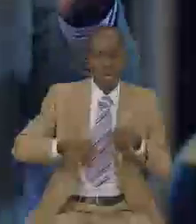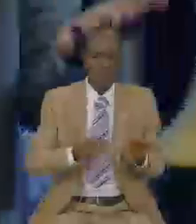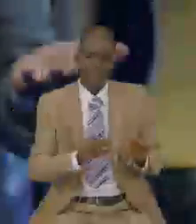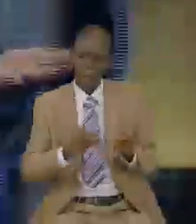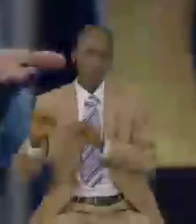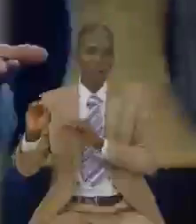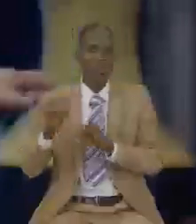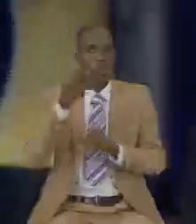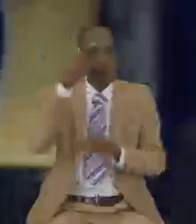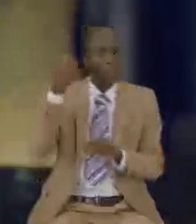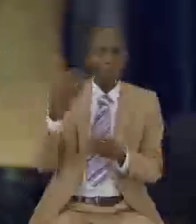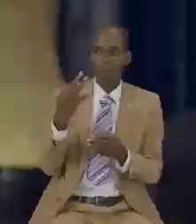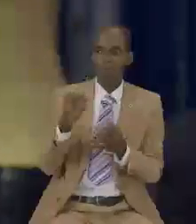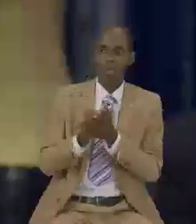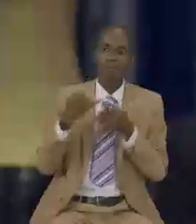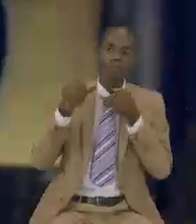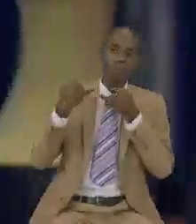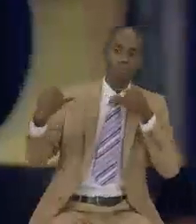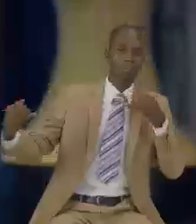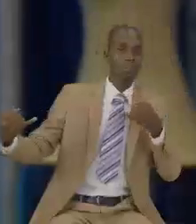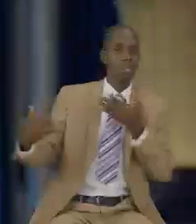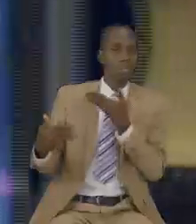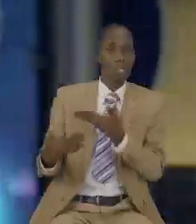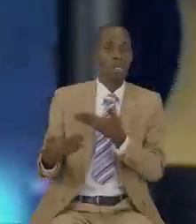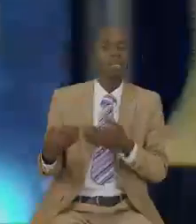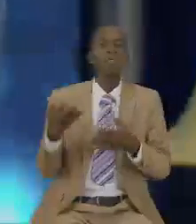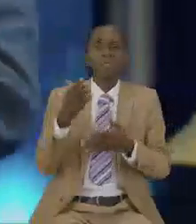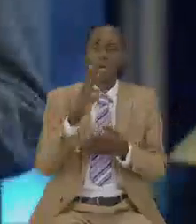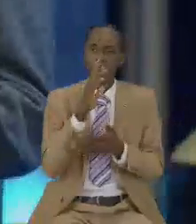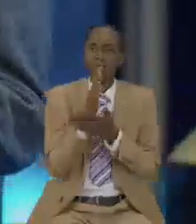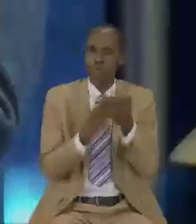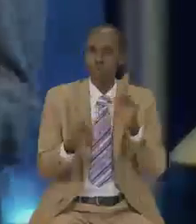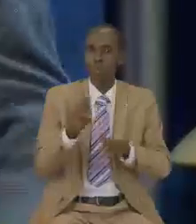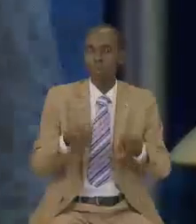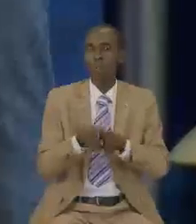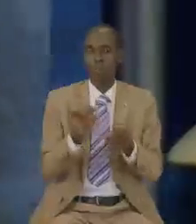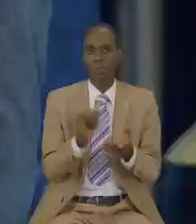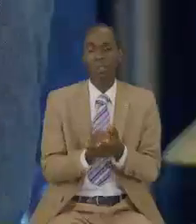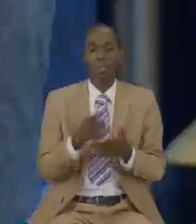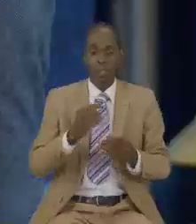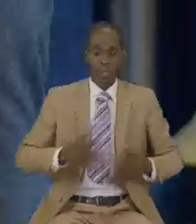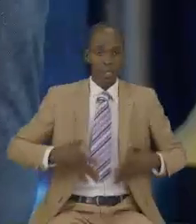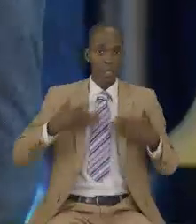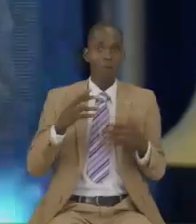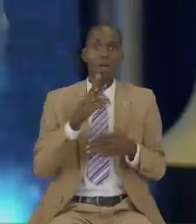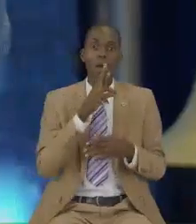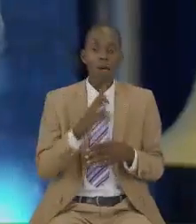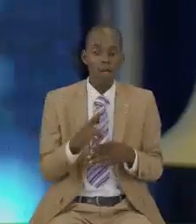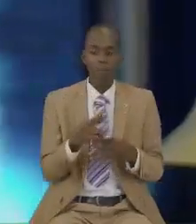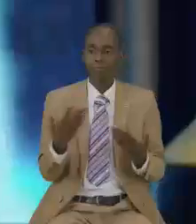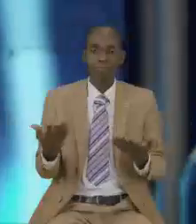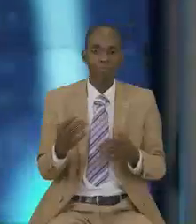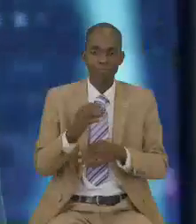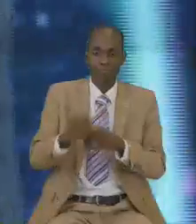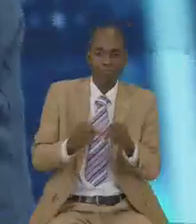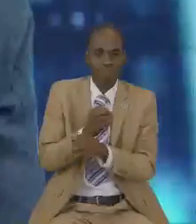it's tied to the pole. There are people like that, their lives are tied down. And they only